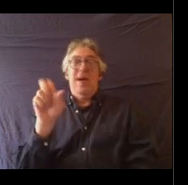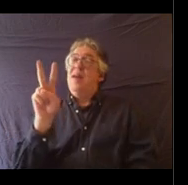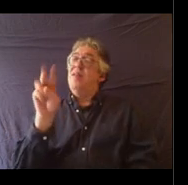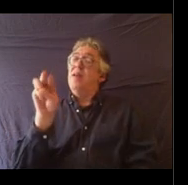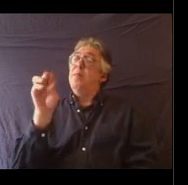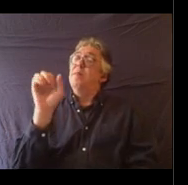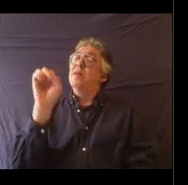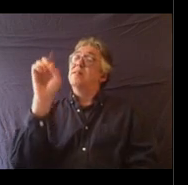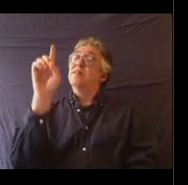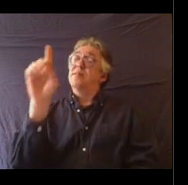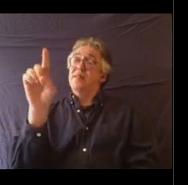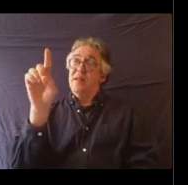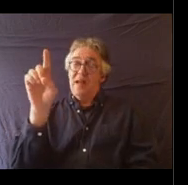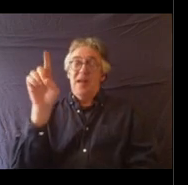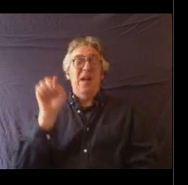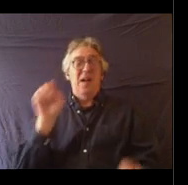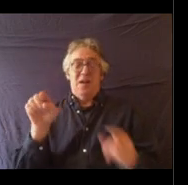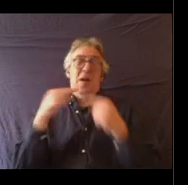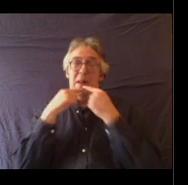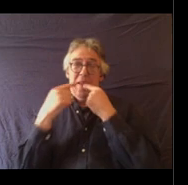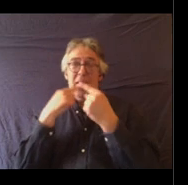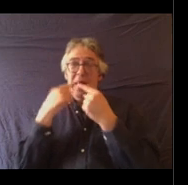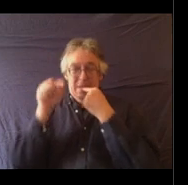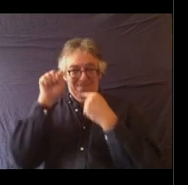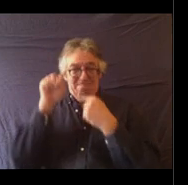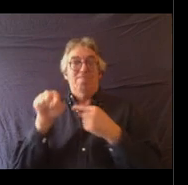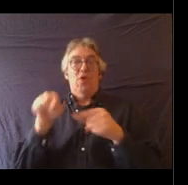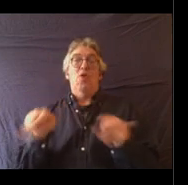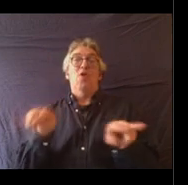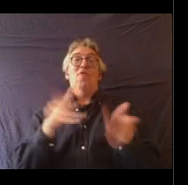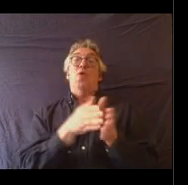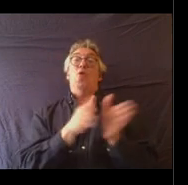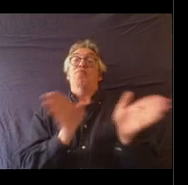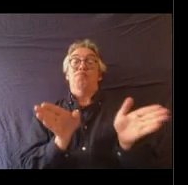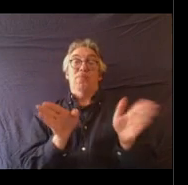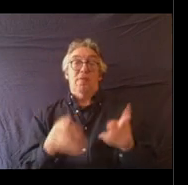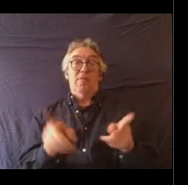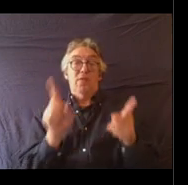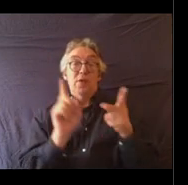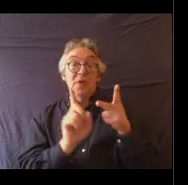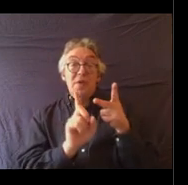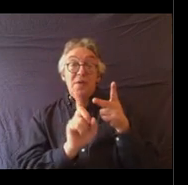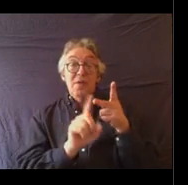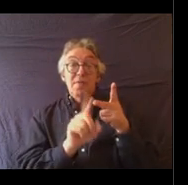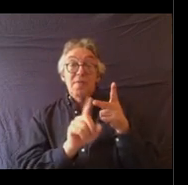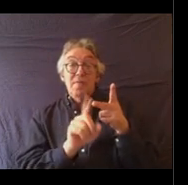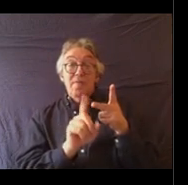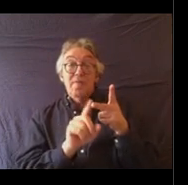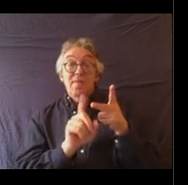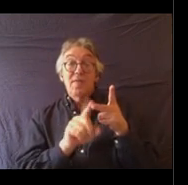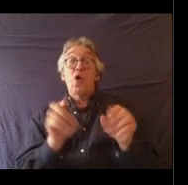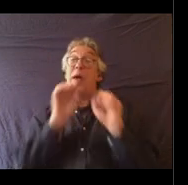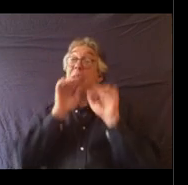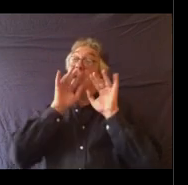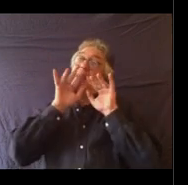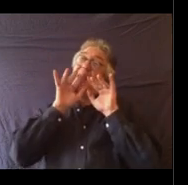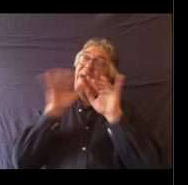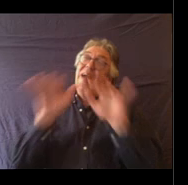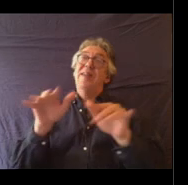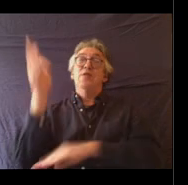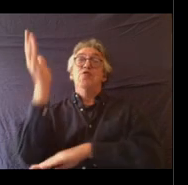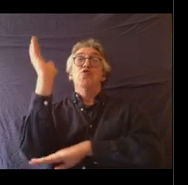in the review of the directive. Then the directive strengthens specific provisions on hate speech and public